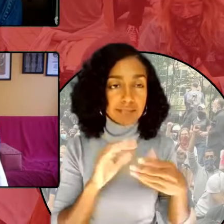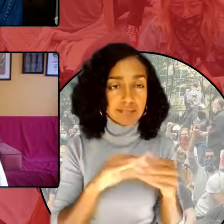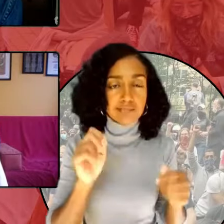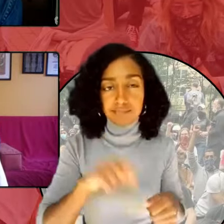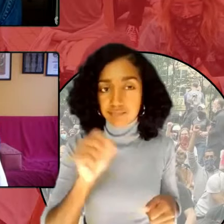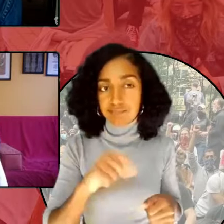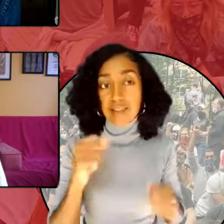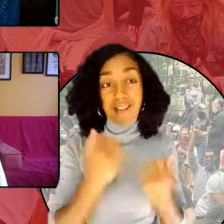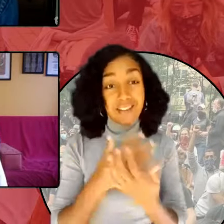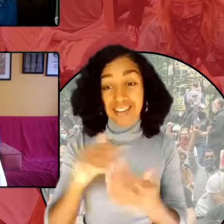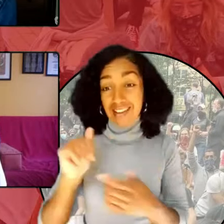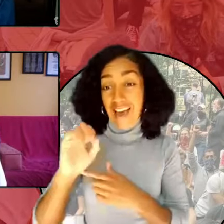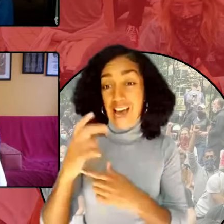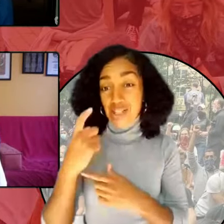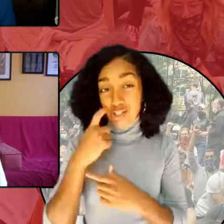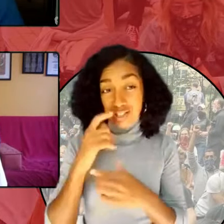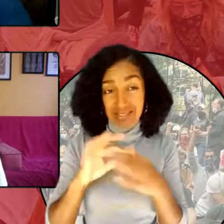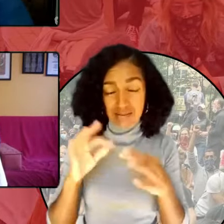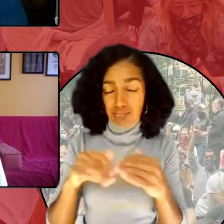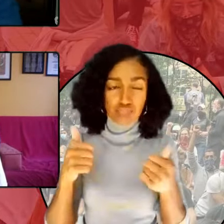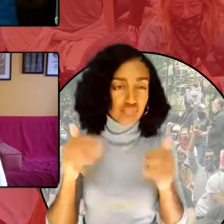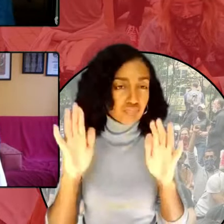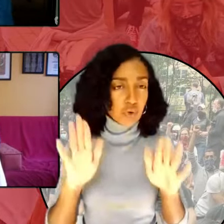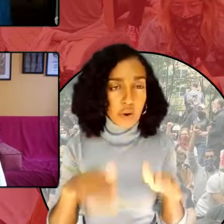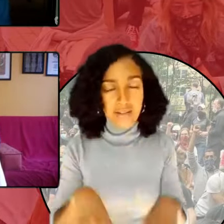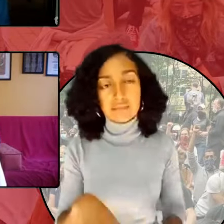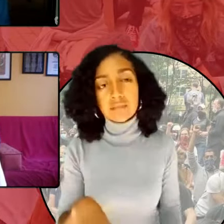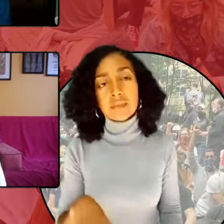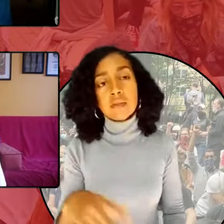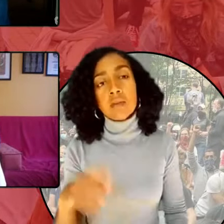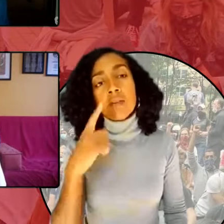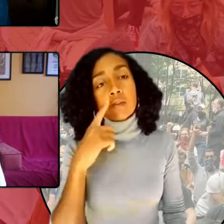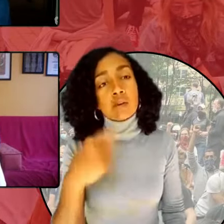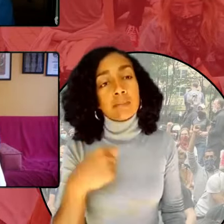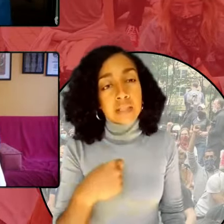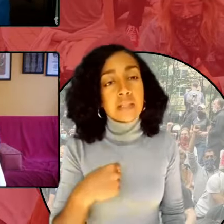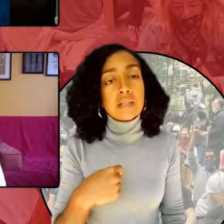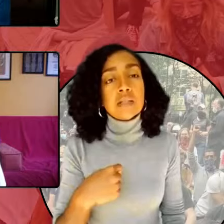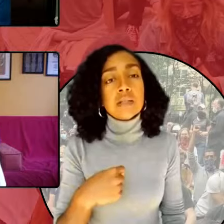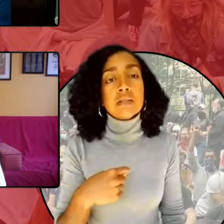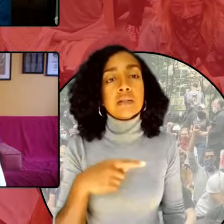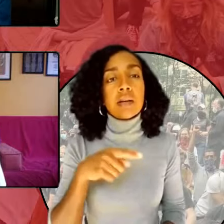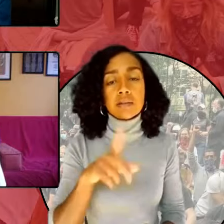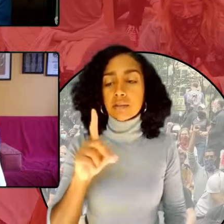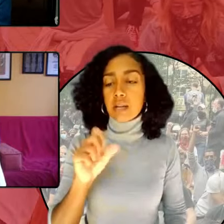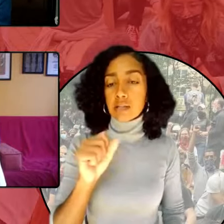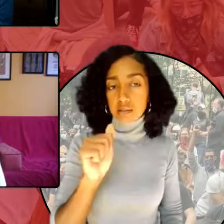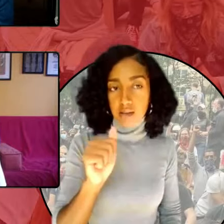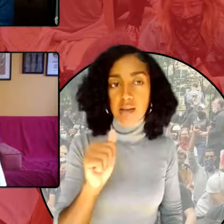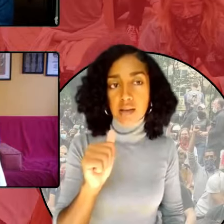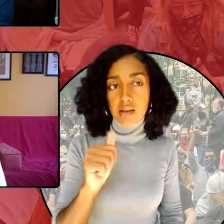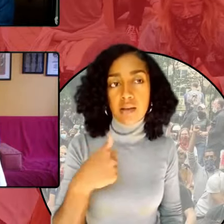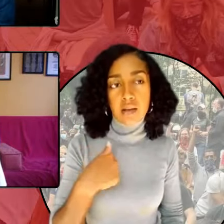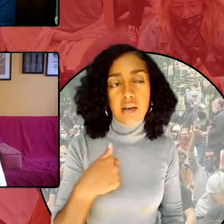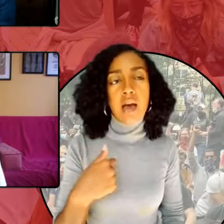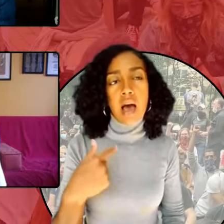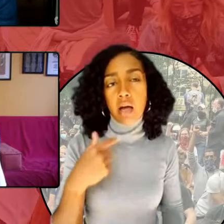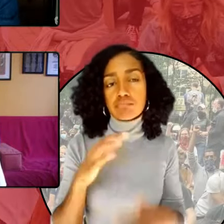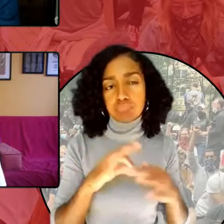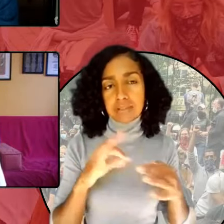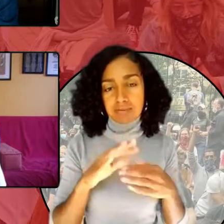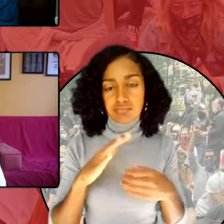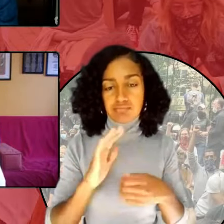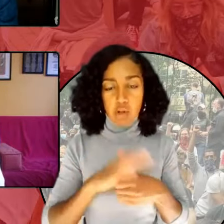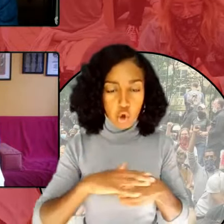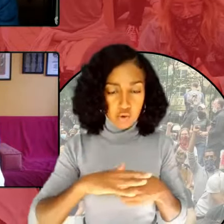all that Ash said was really great. And I think for me in DSA, I'll speak locally and then I'll